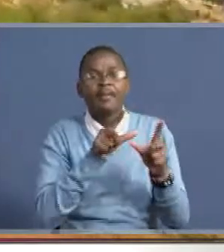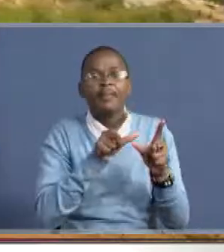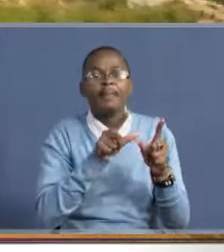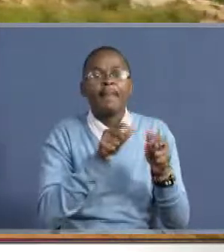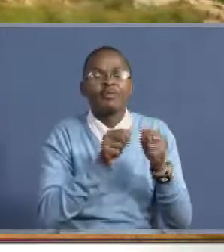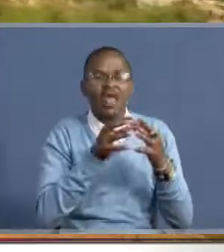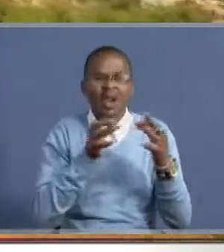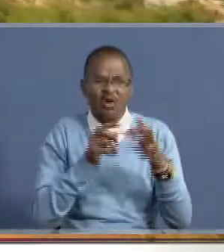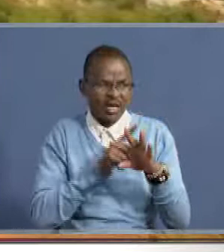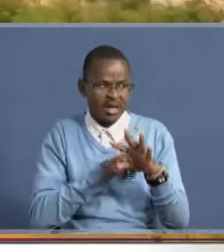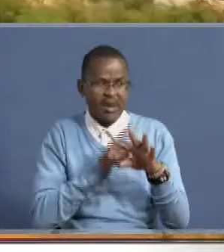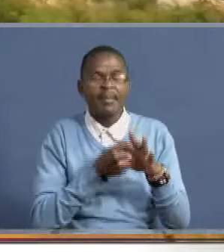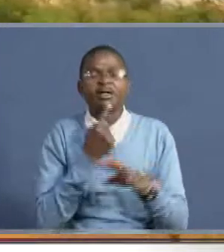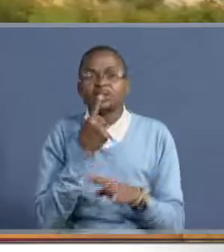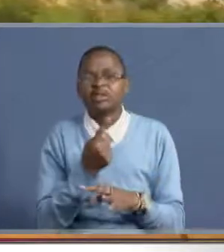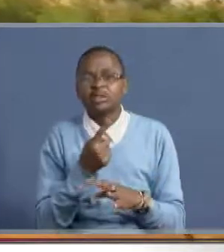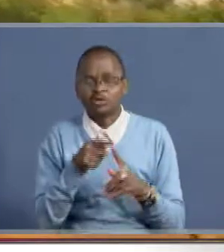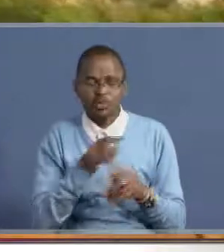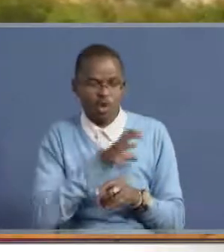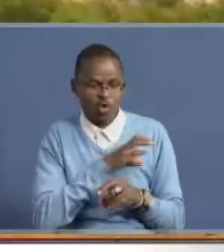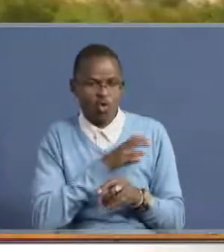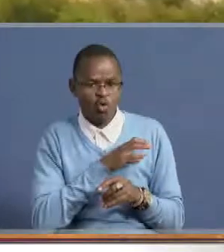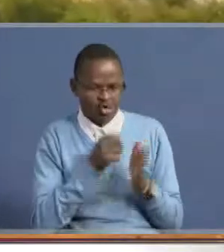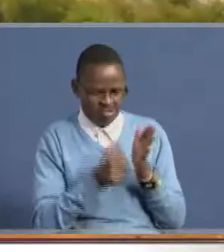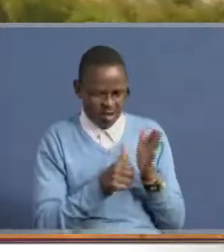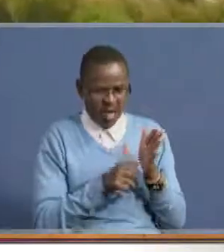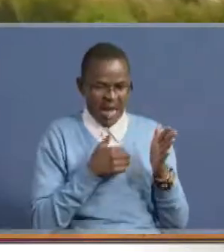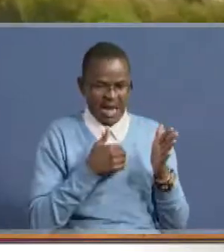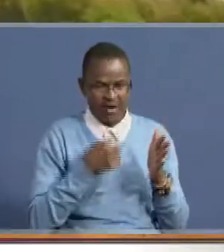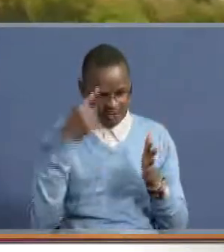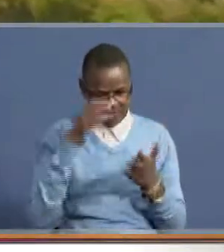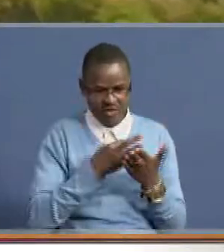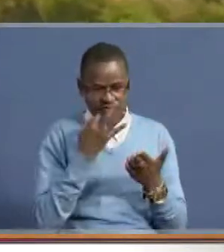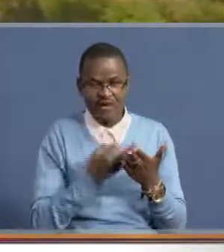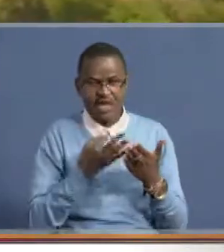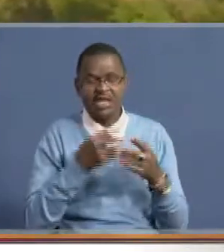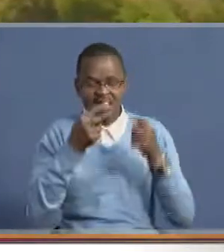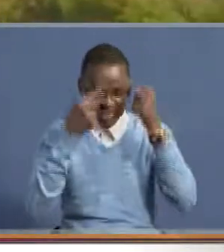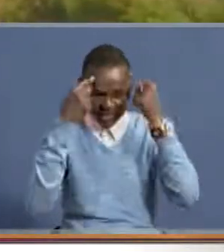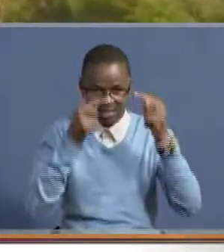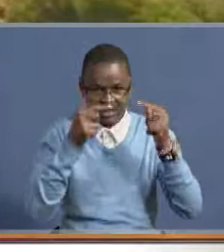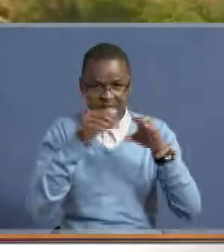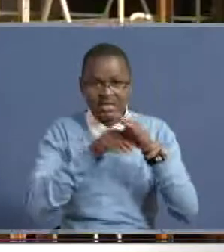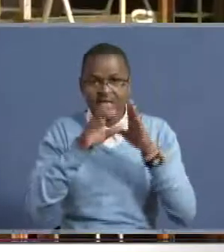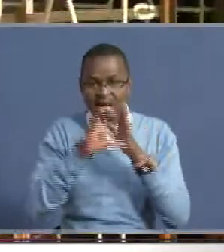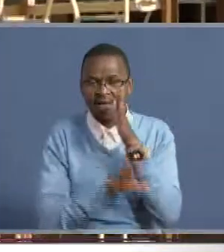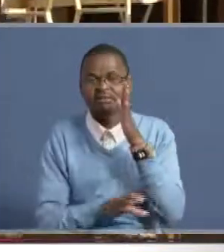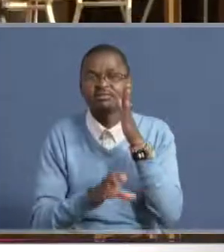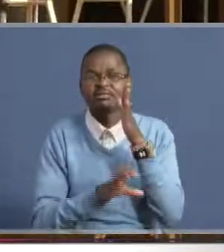which for the longest time has been mentioned to be the only impediment that may have led to the failure of the success of Cuban doctors in the